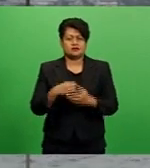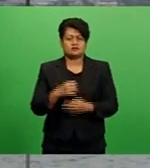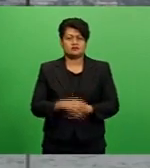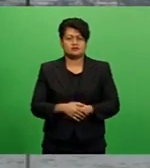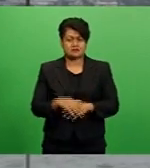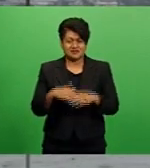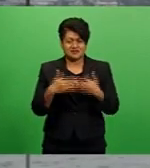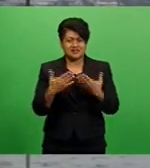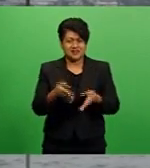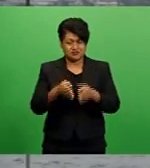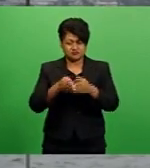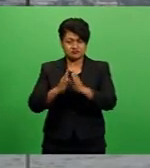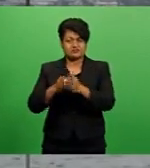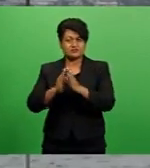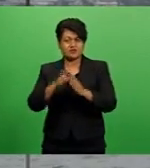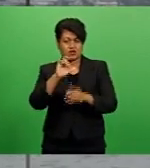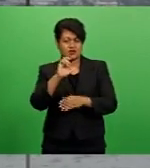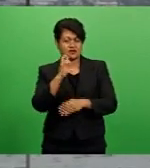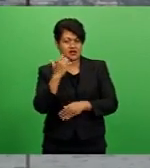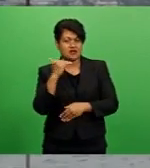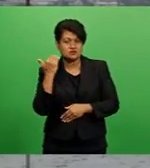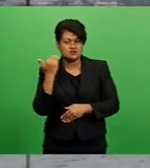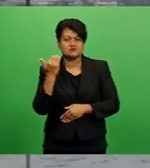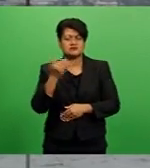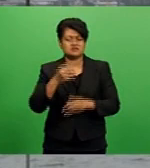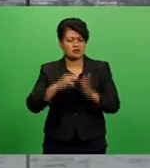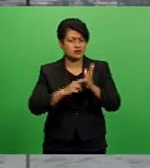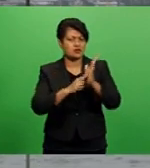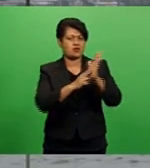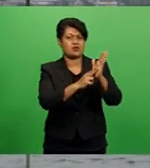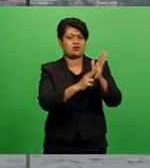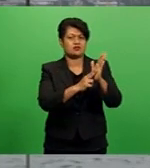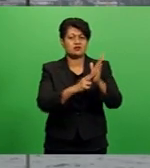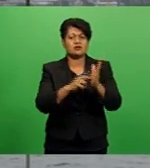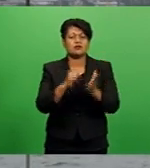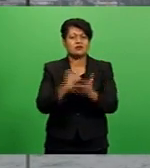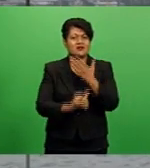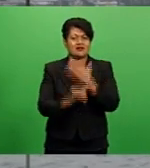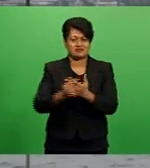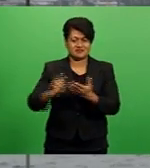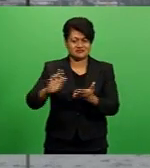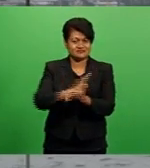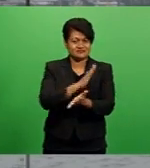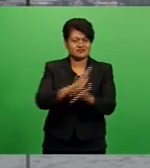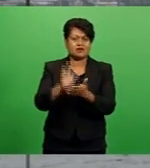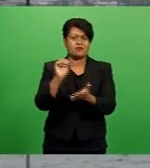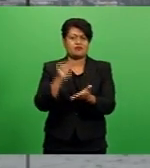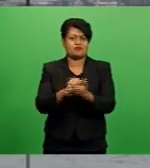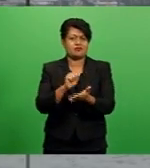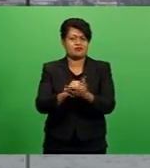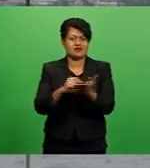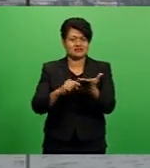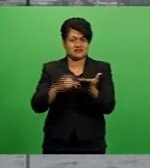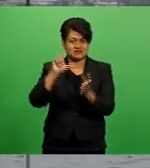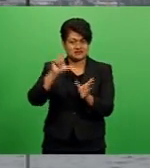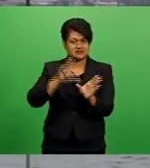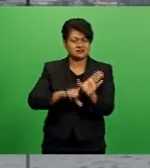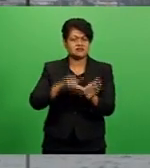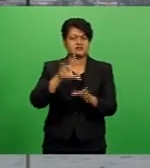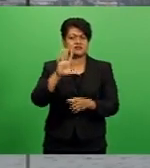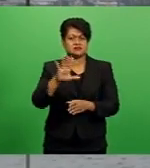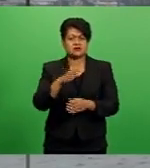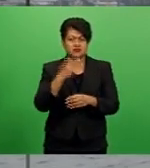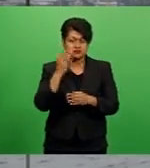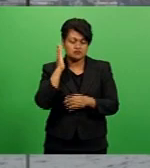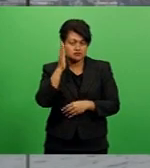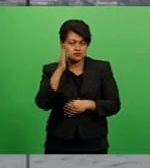are being set up in various schools in the Northern Division, which were severely affected by Tropical Cyclone Yasa. School management are racing against time